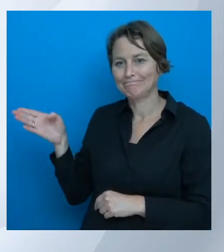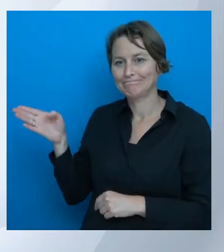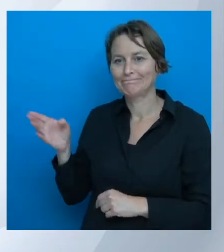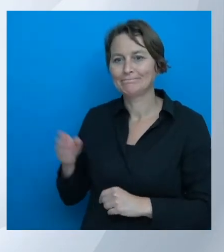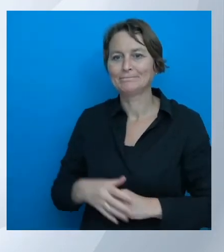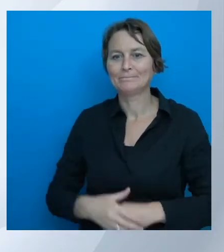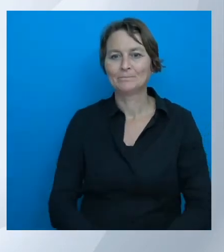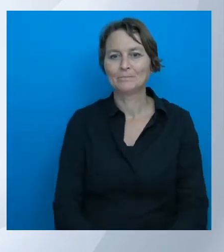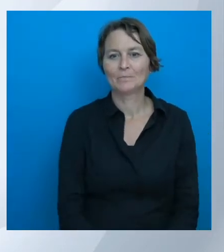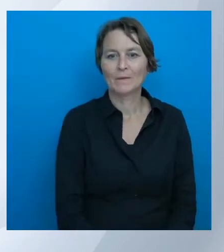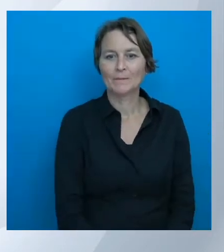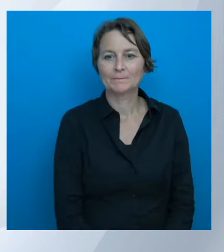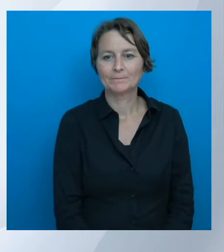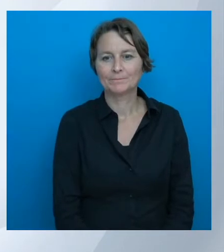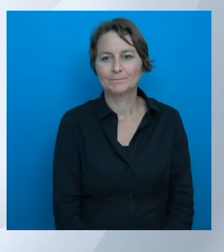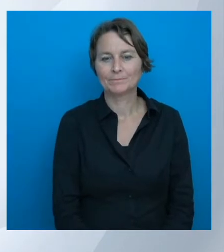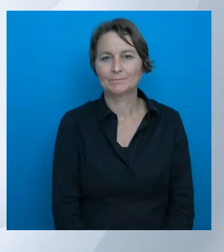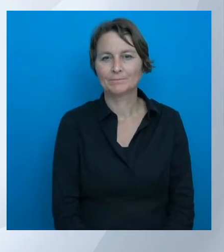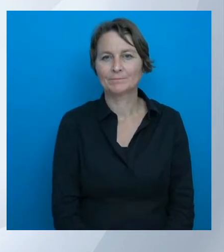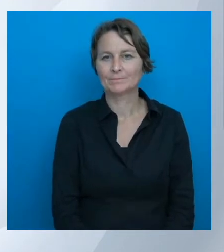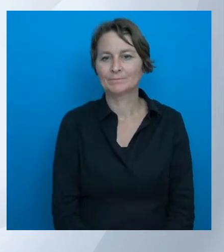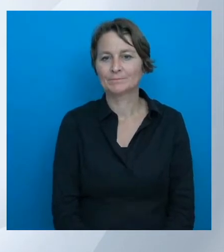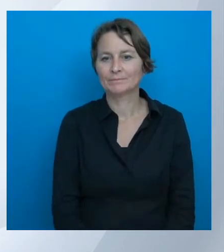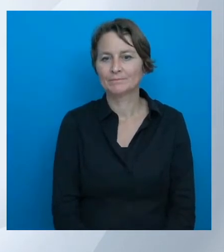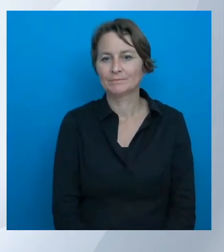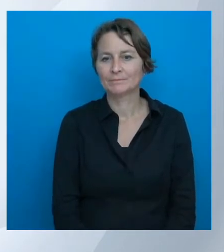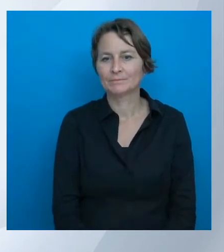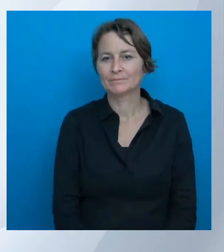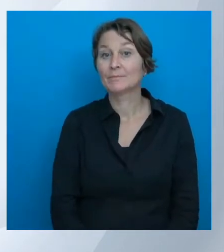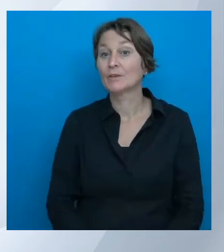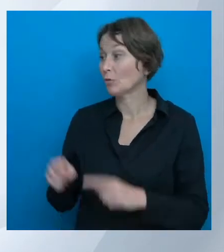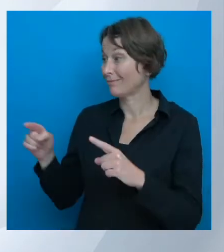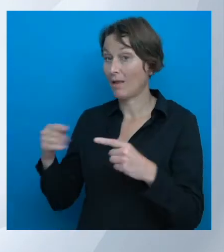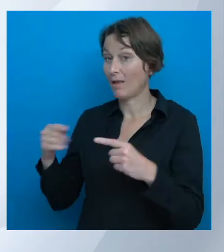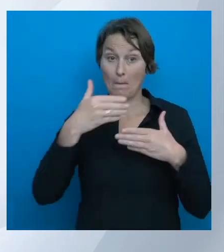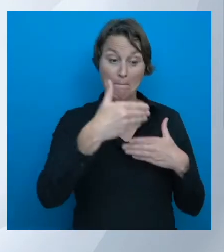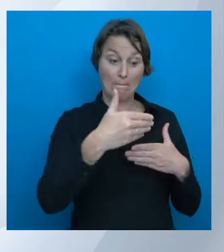So I can now say, evaluate this package.